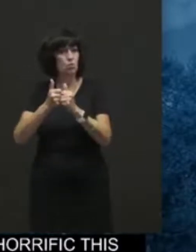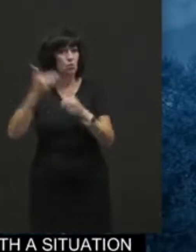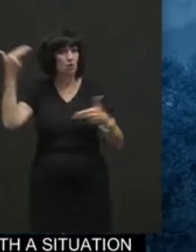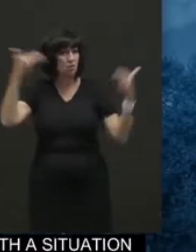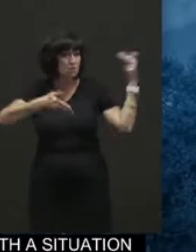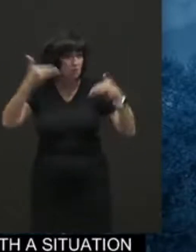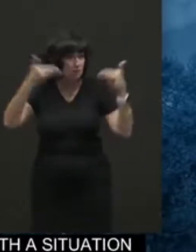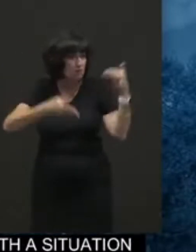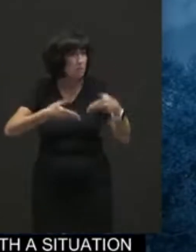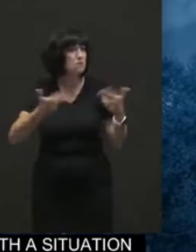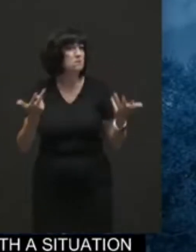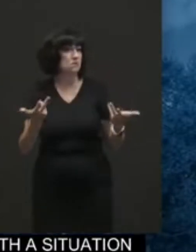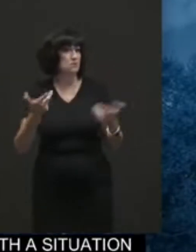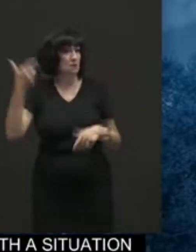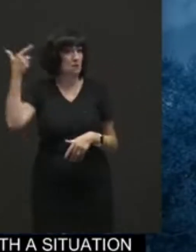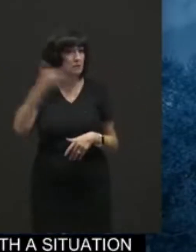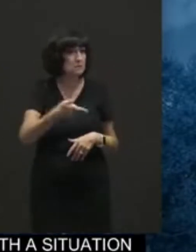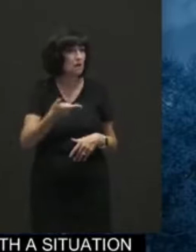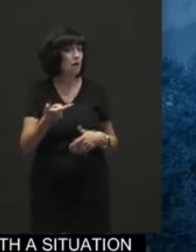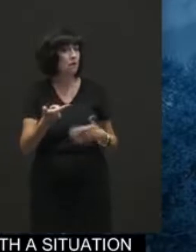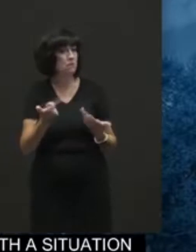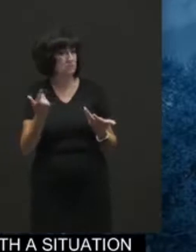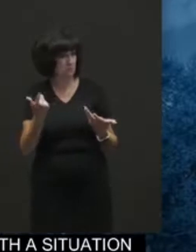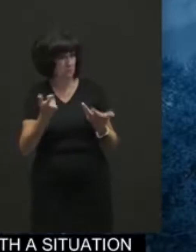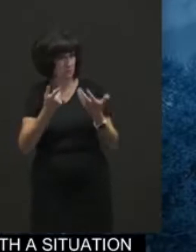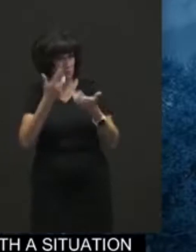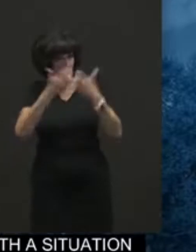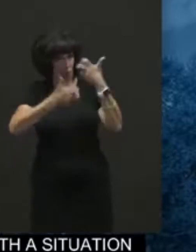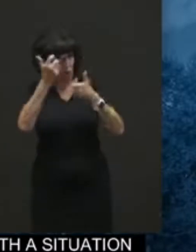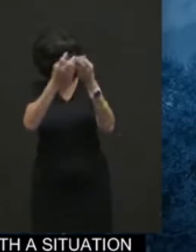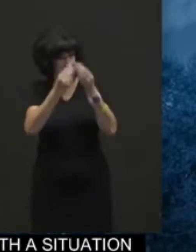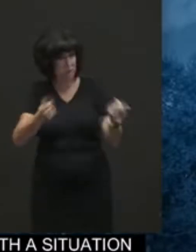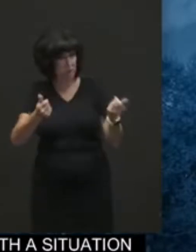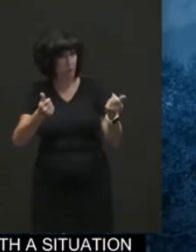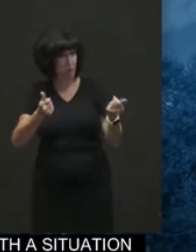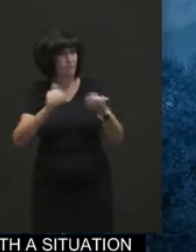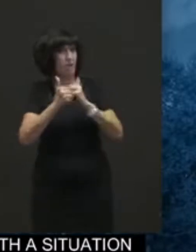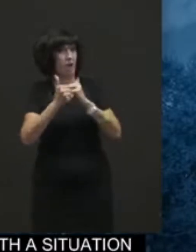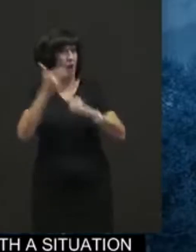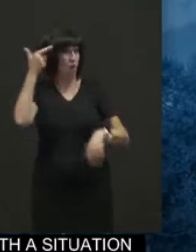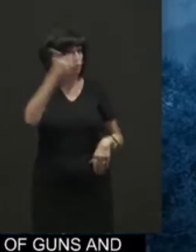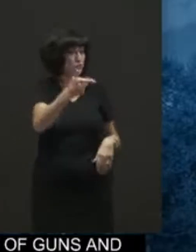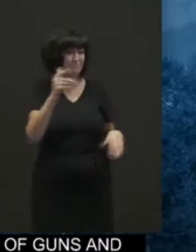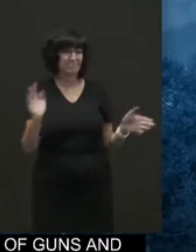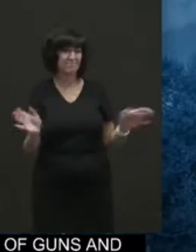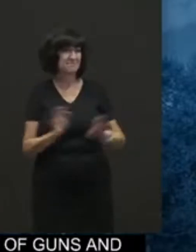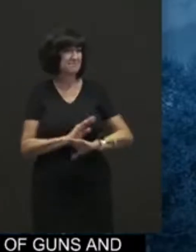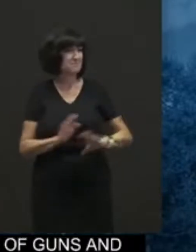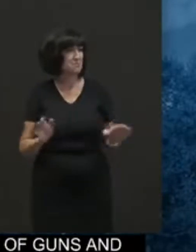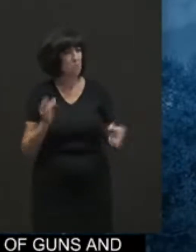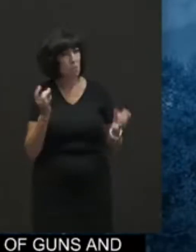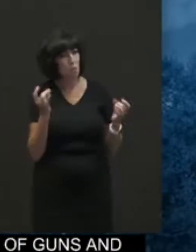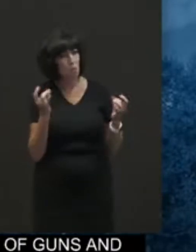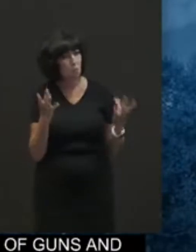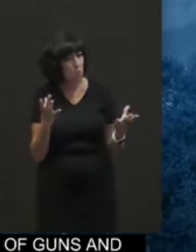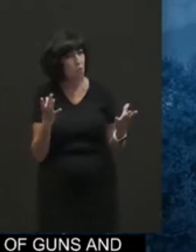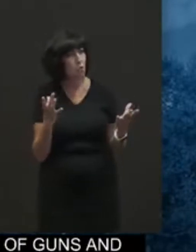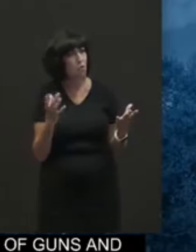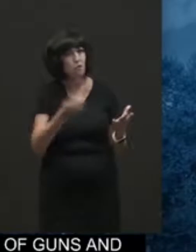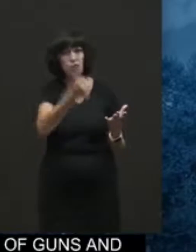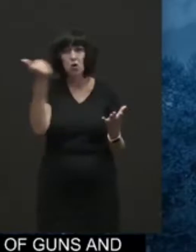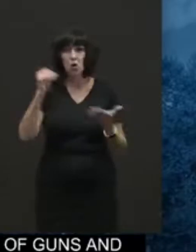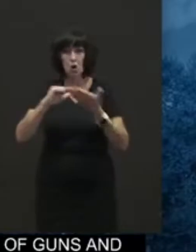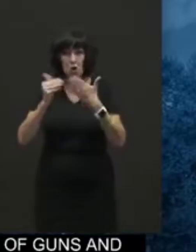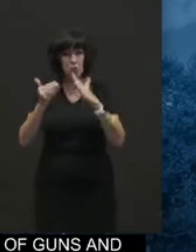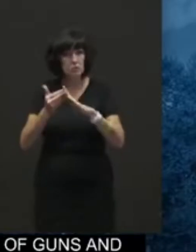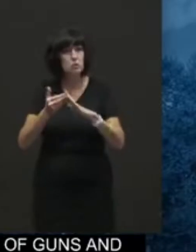settling disputes by shooting folks. We have this issue at a different level, I think, in other communities in our state,